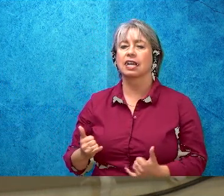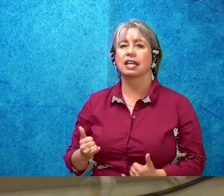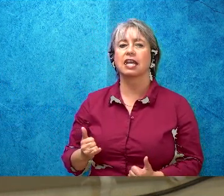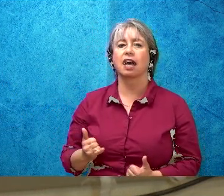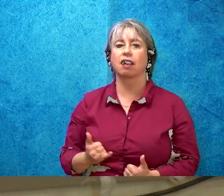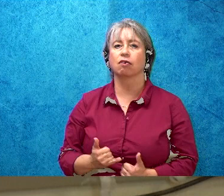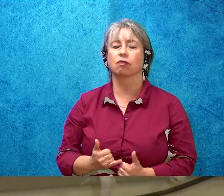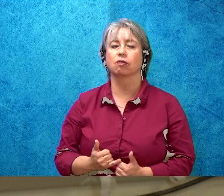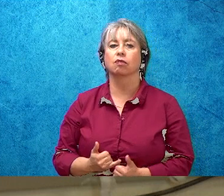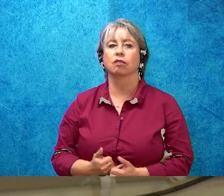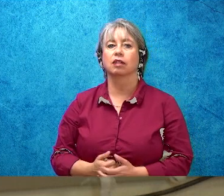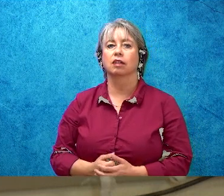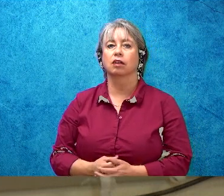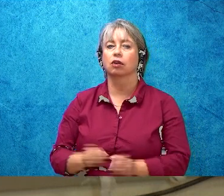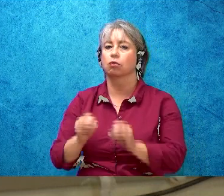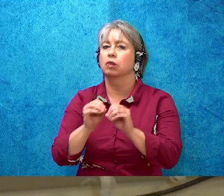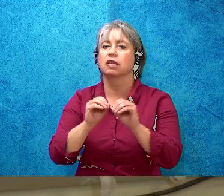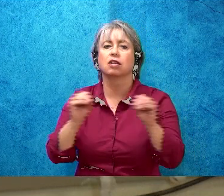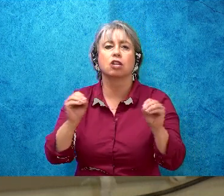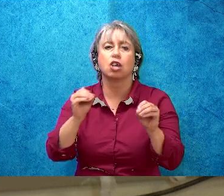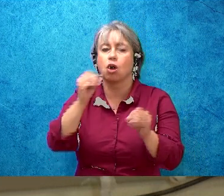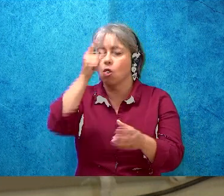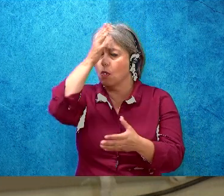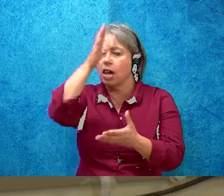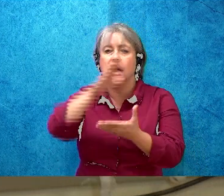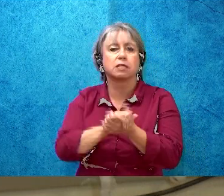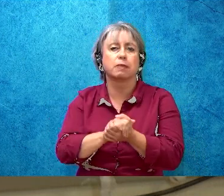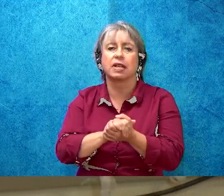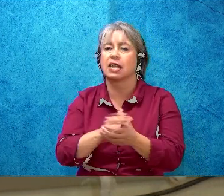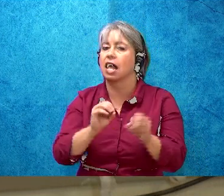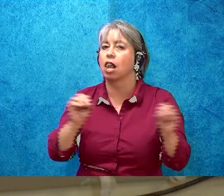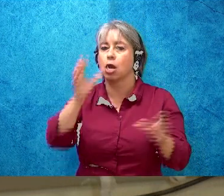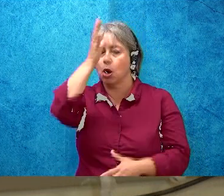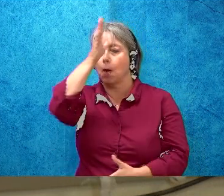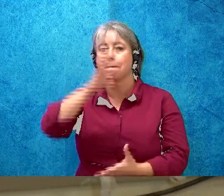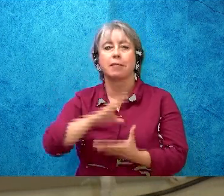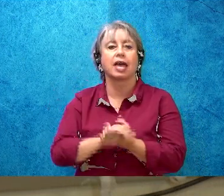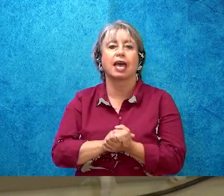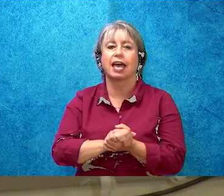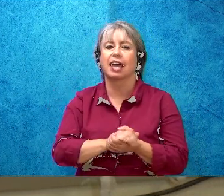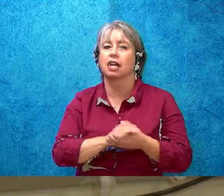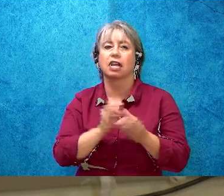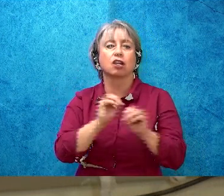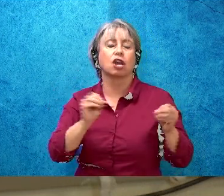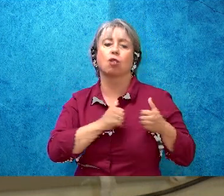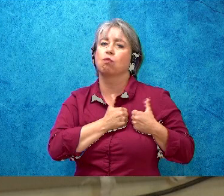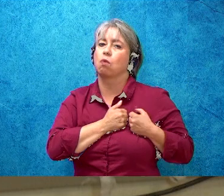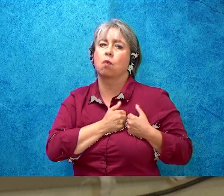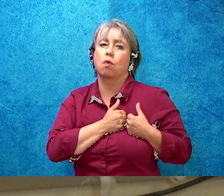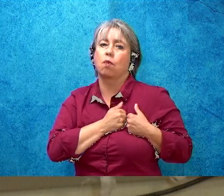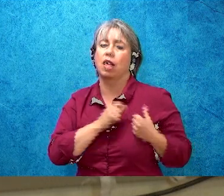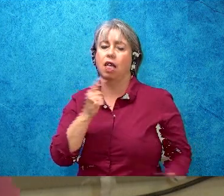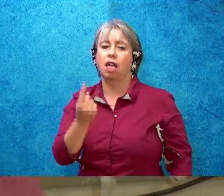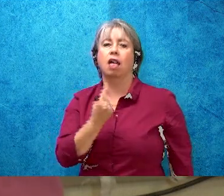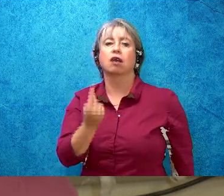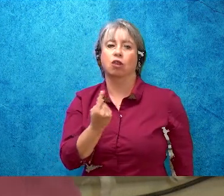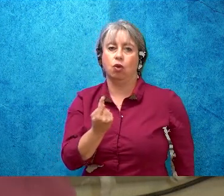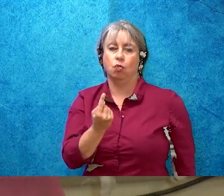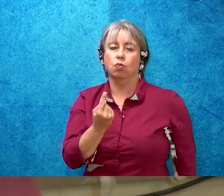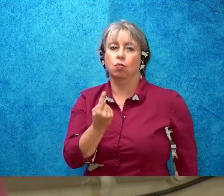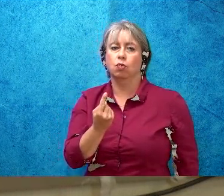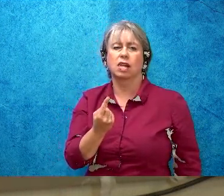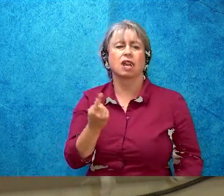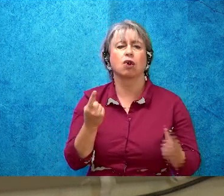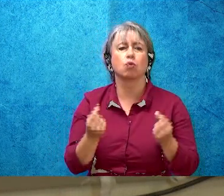with no husband. No man, no boo thing, just stuck by herself. What's she supposed